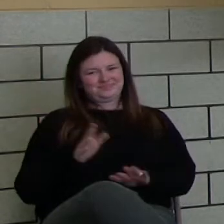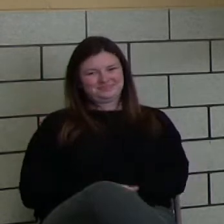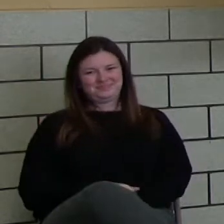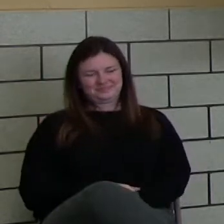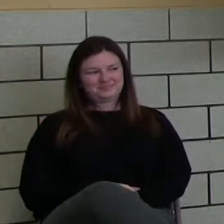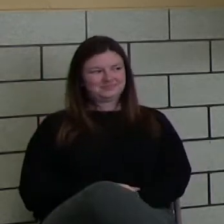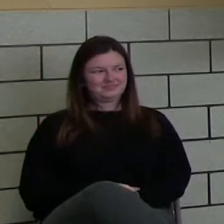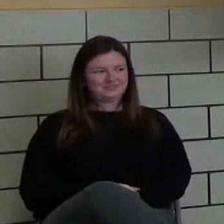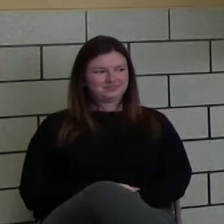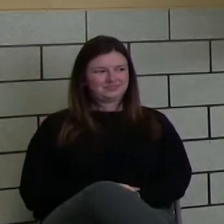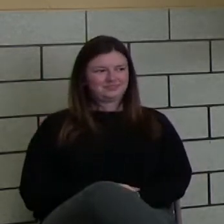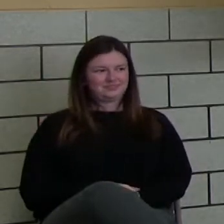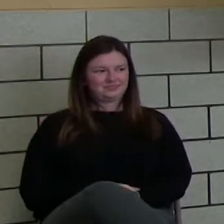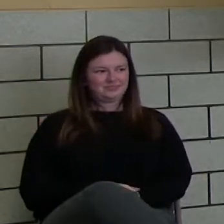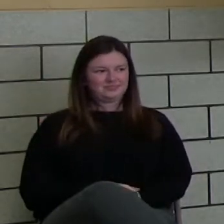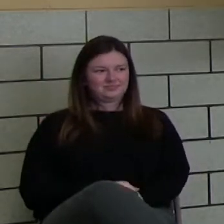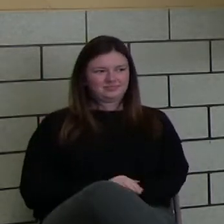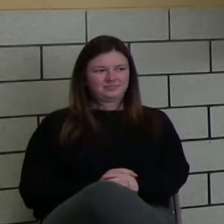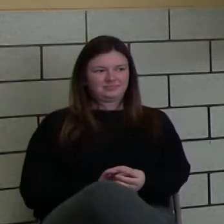know.